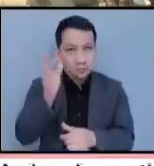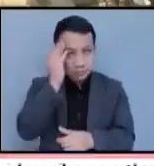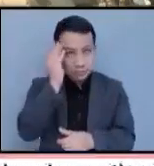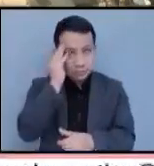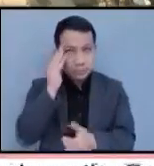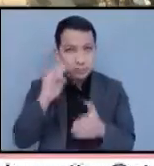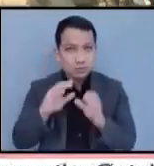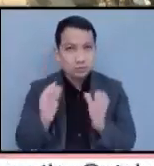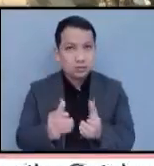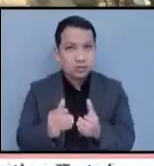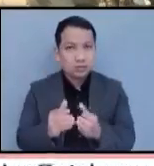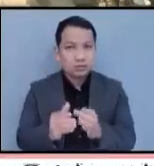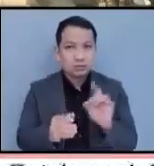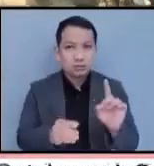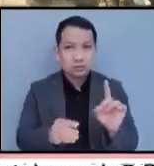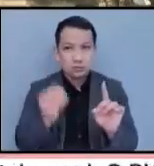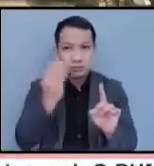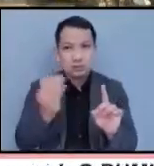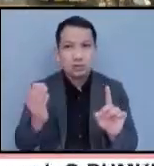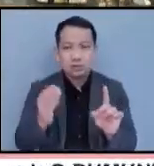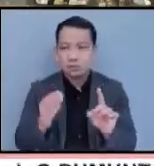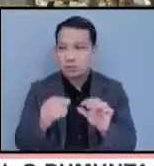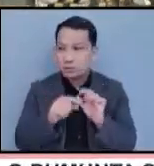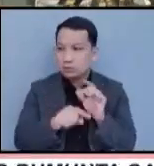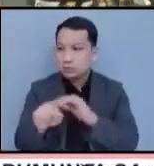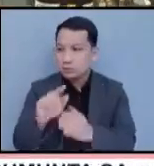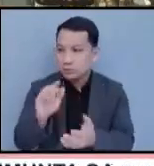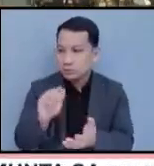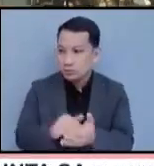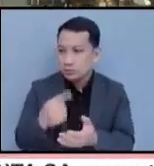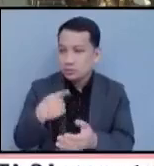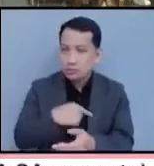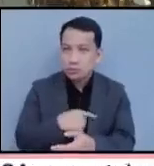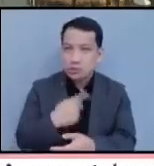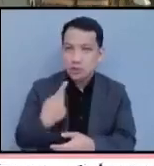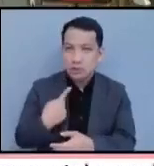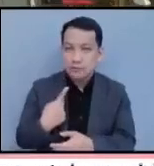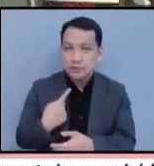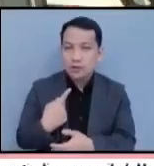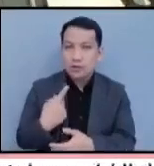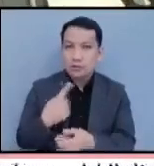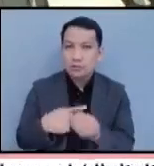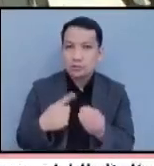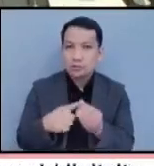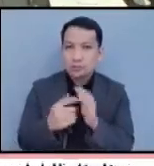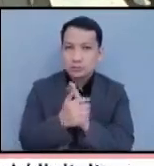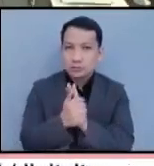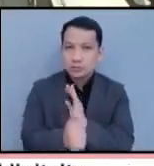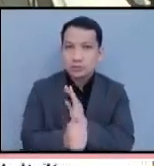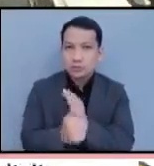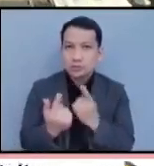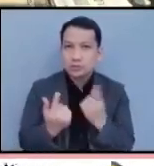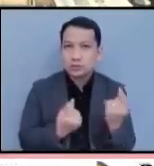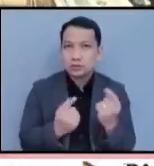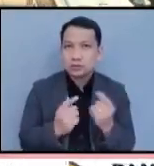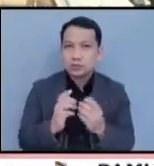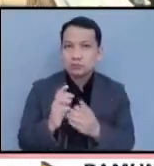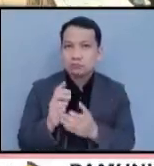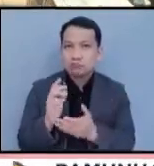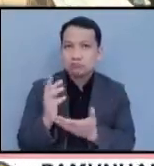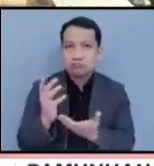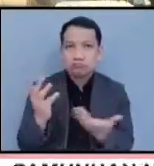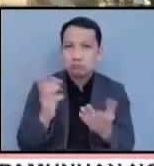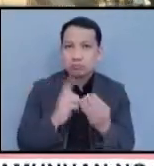in one of the evacuation center. The scheme adopted in the morning, the